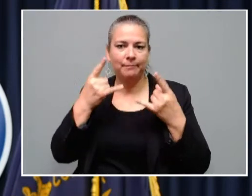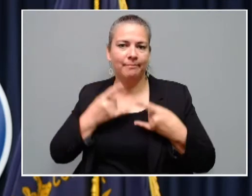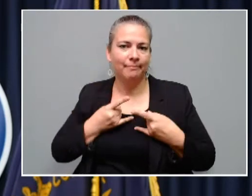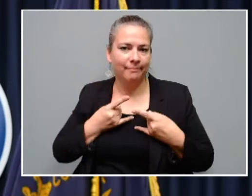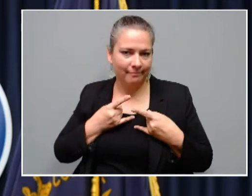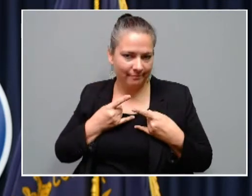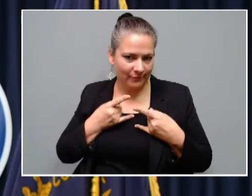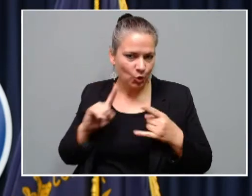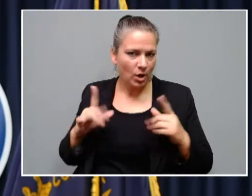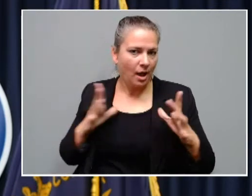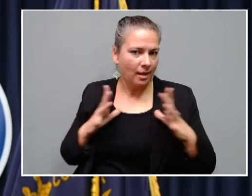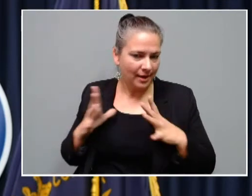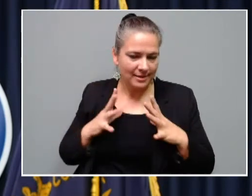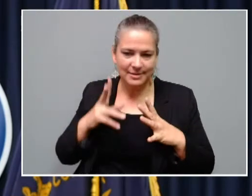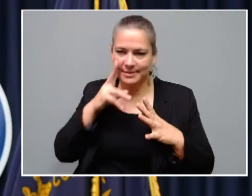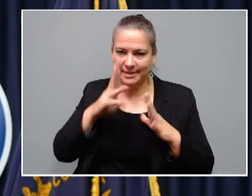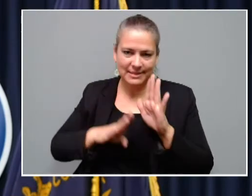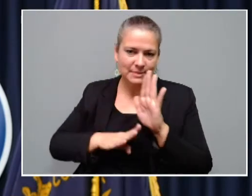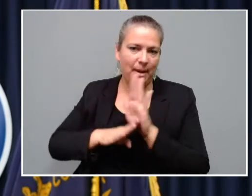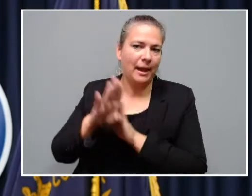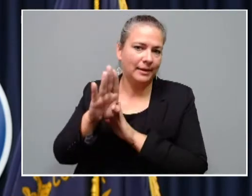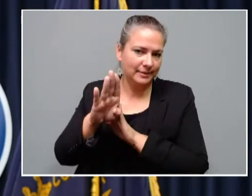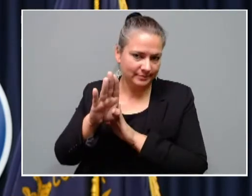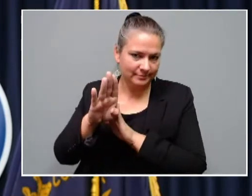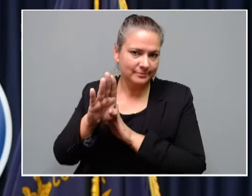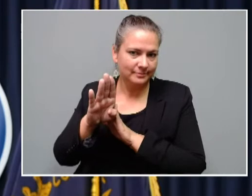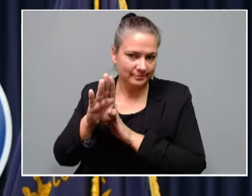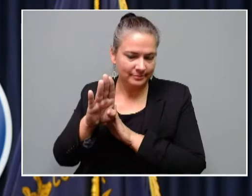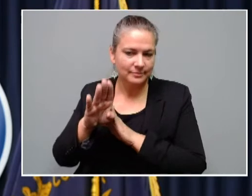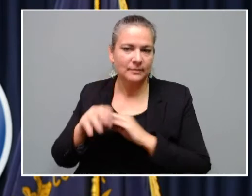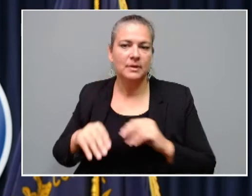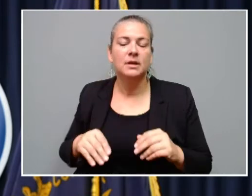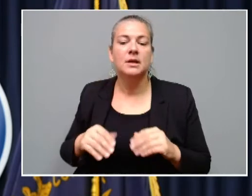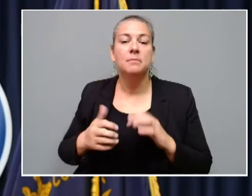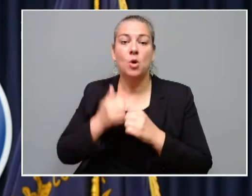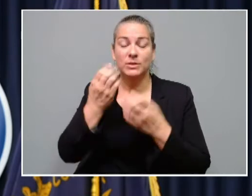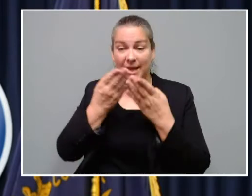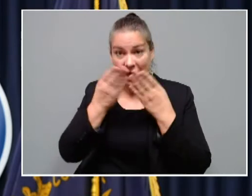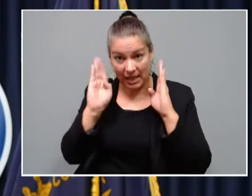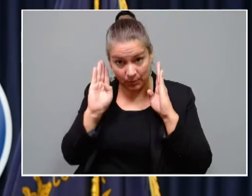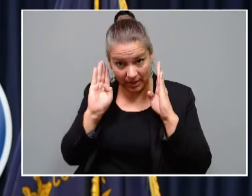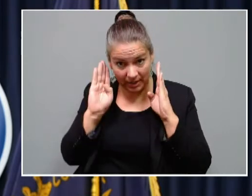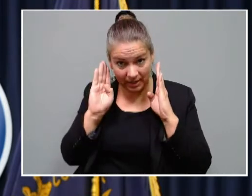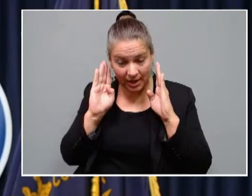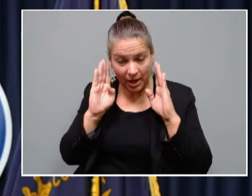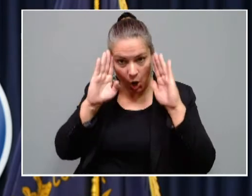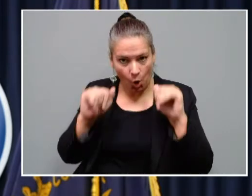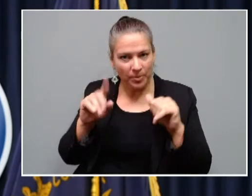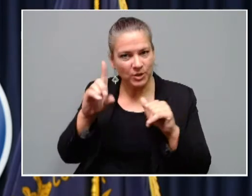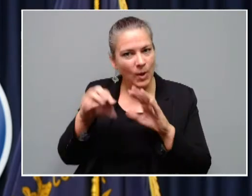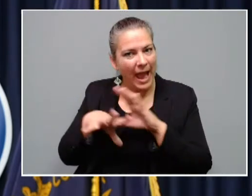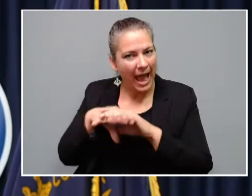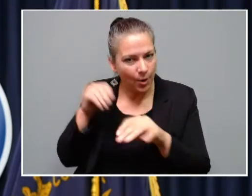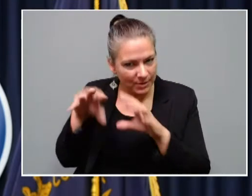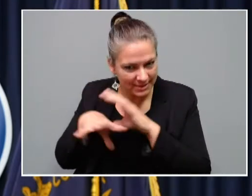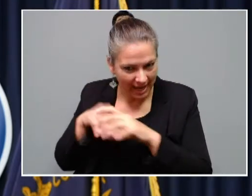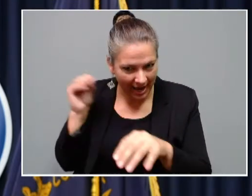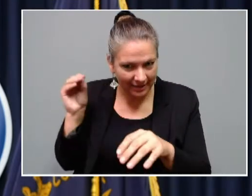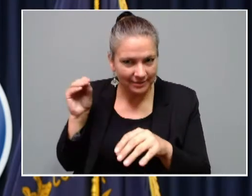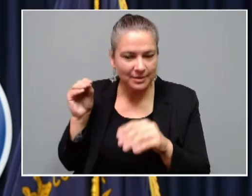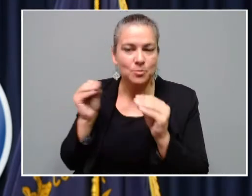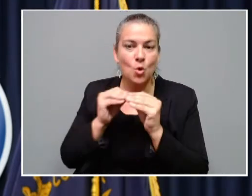we've seen spikes after the holidays. Now, most of Halloween, I hope, is conducted outside. The more you can do outside, the